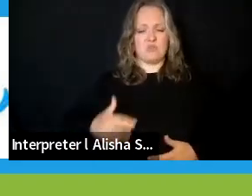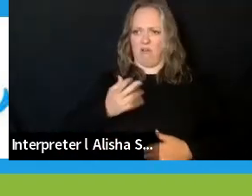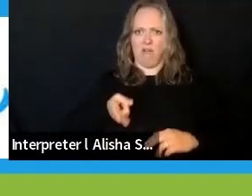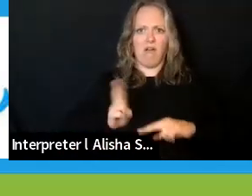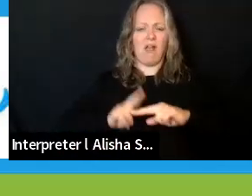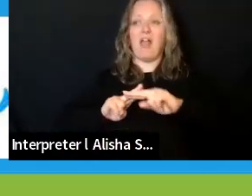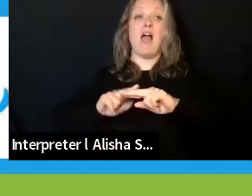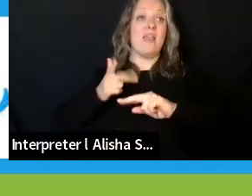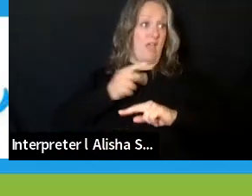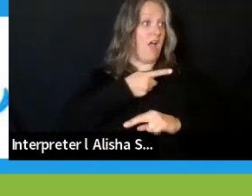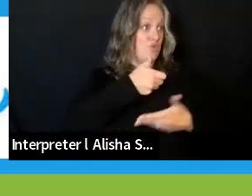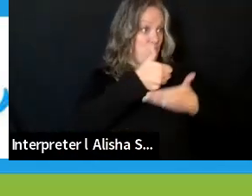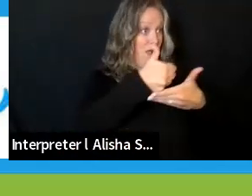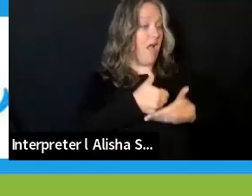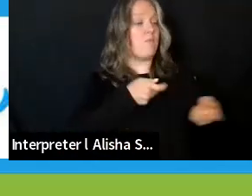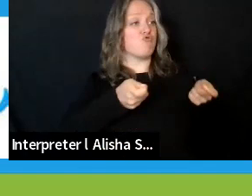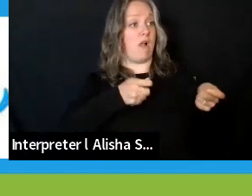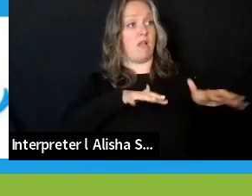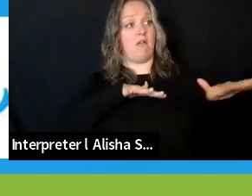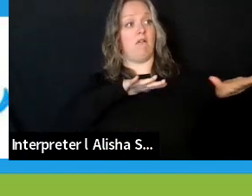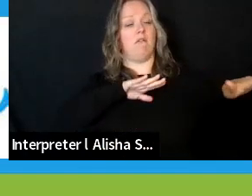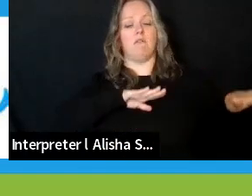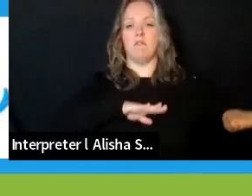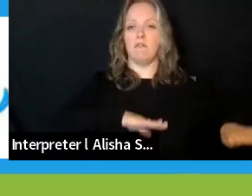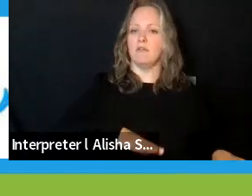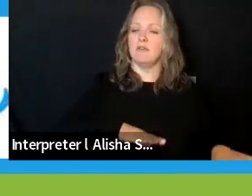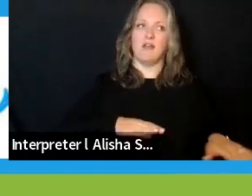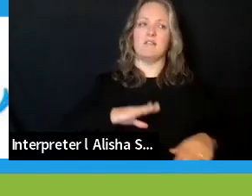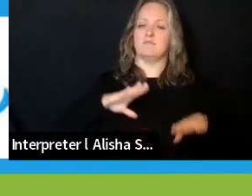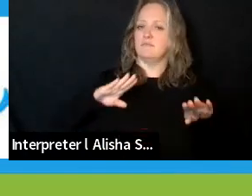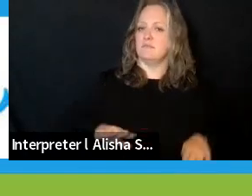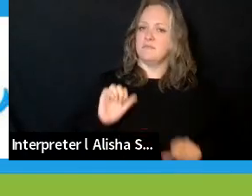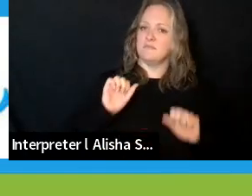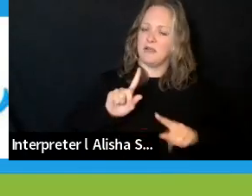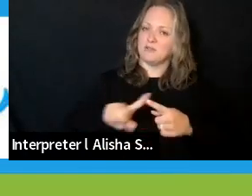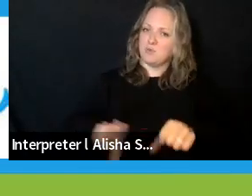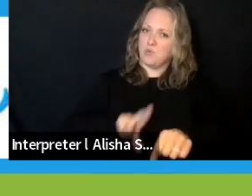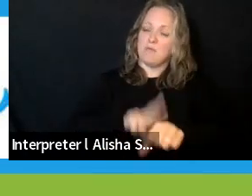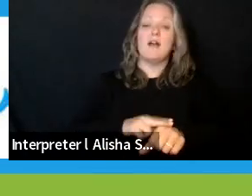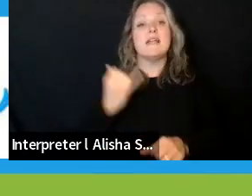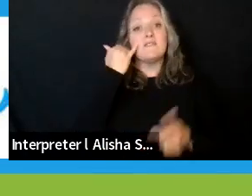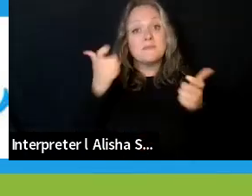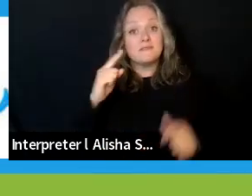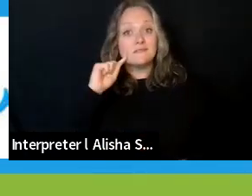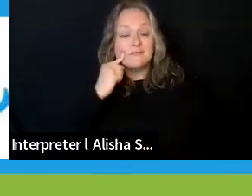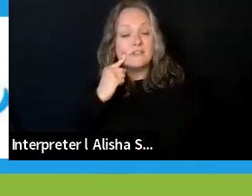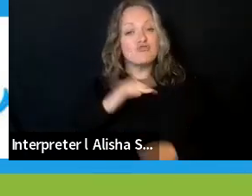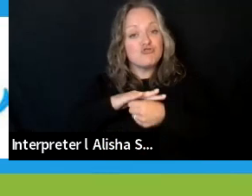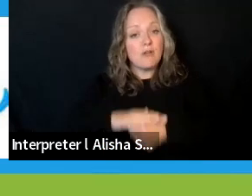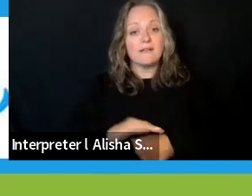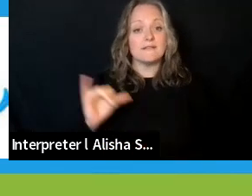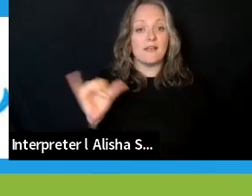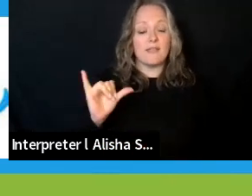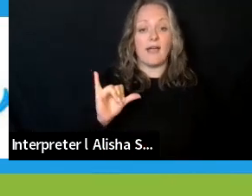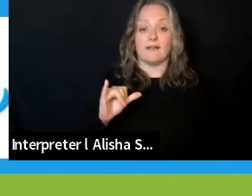is a healthy stress response system. For larger stressors, such as the death or serious illness of a loved one,